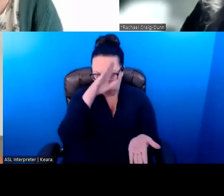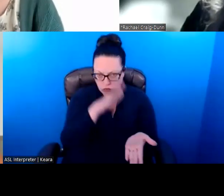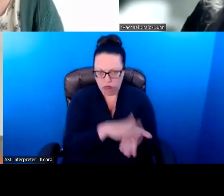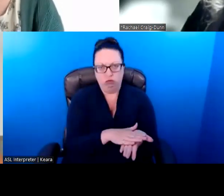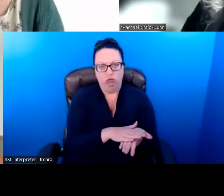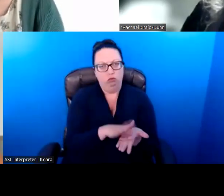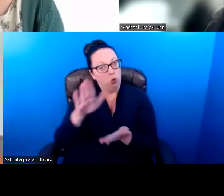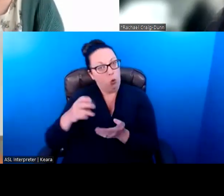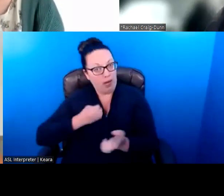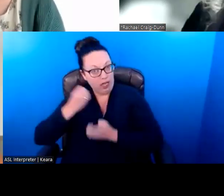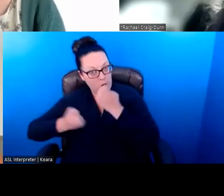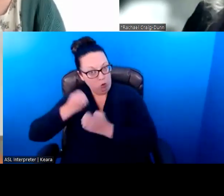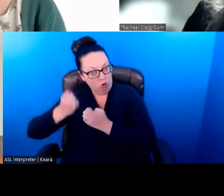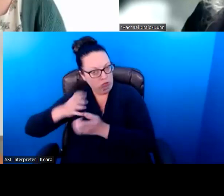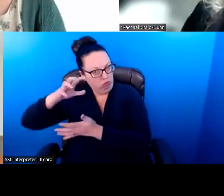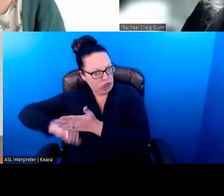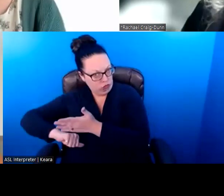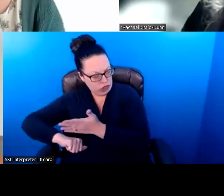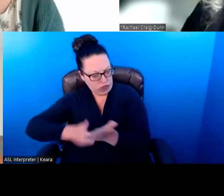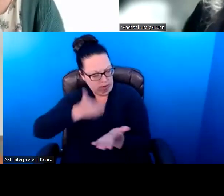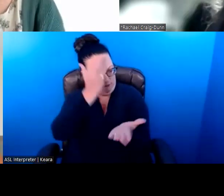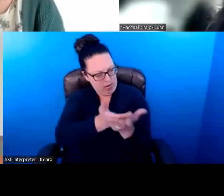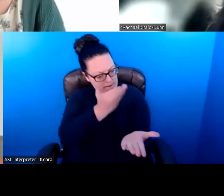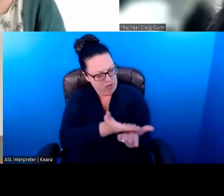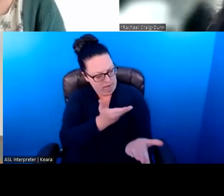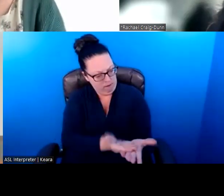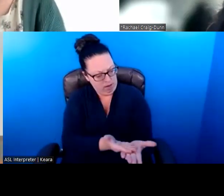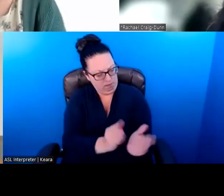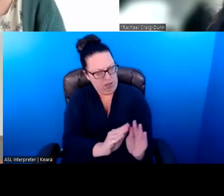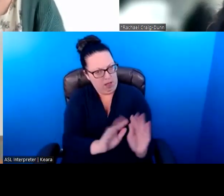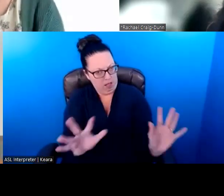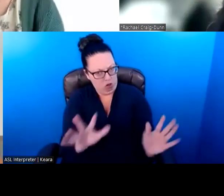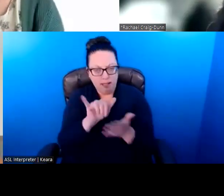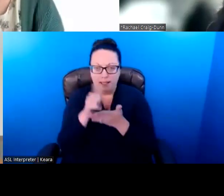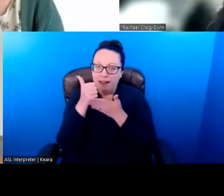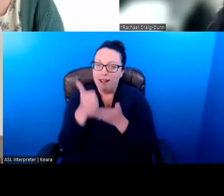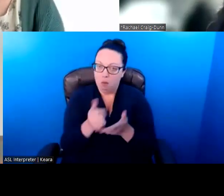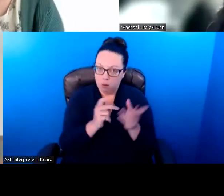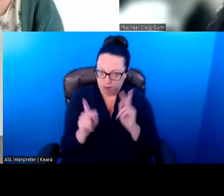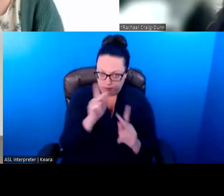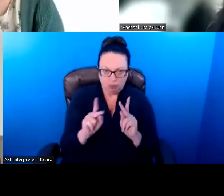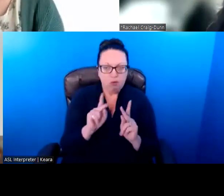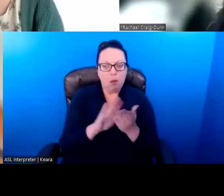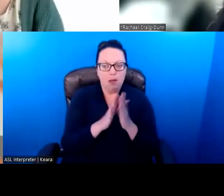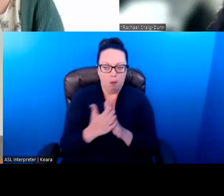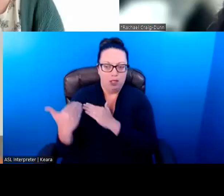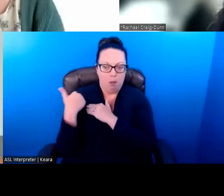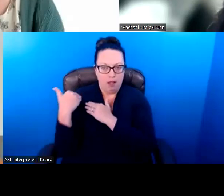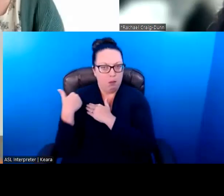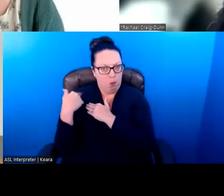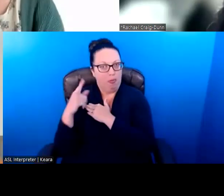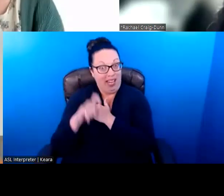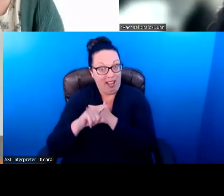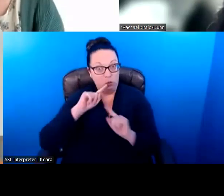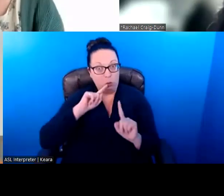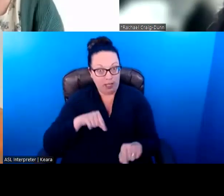your emotions, and just state the facts. That holds people accountable. They have to get back to you. And if you are